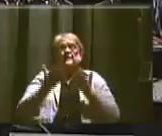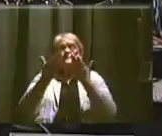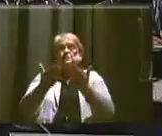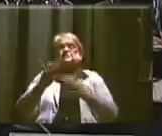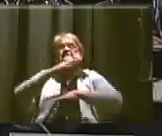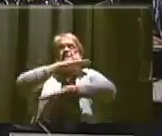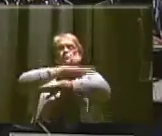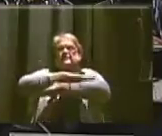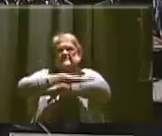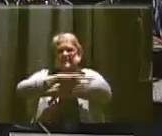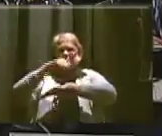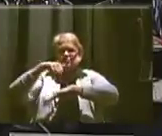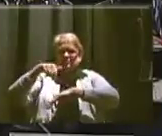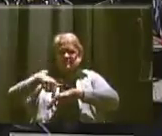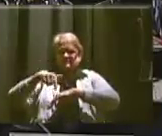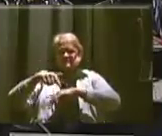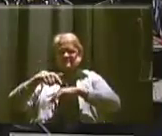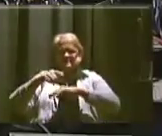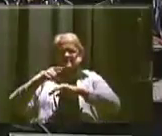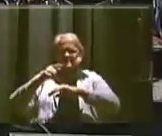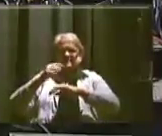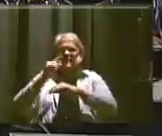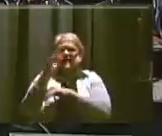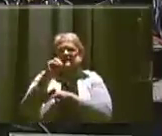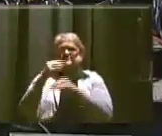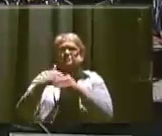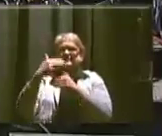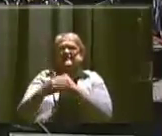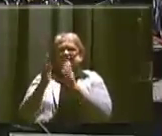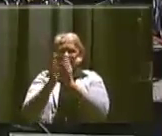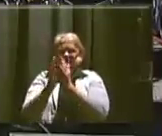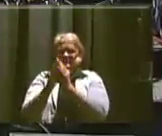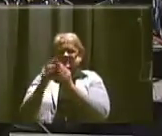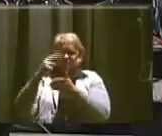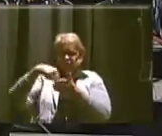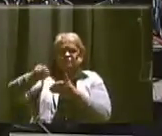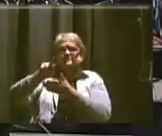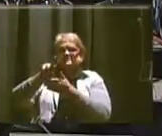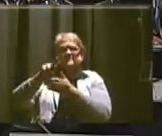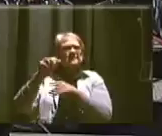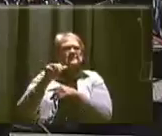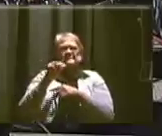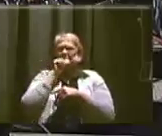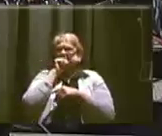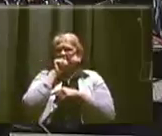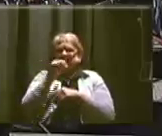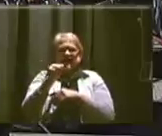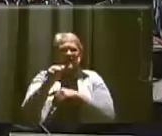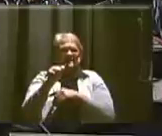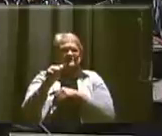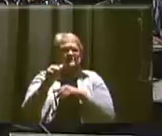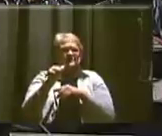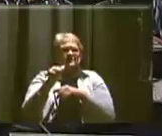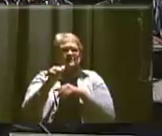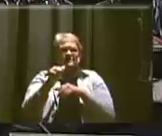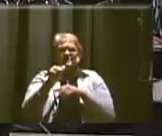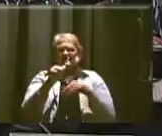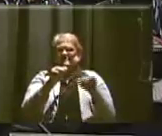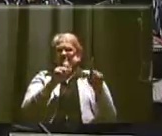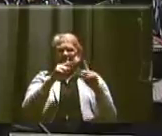table this particular item until the very next meeting. This is not in any way a reflection on Dr.